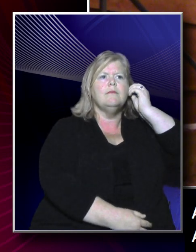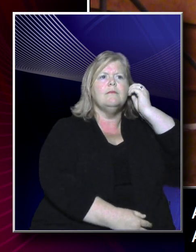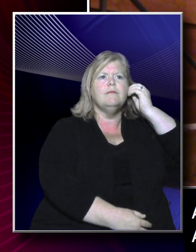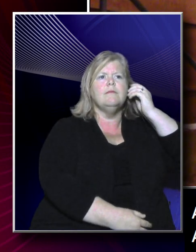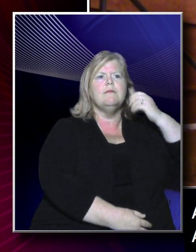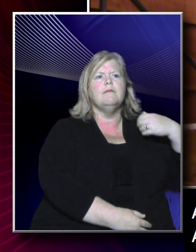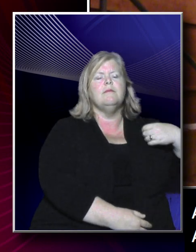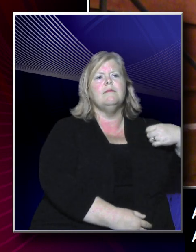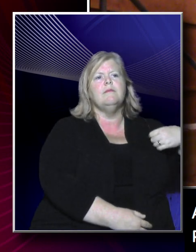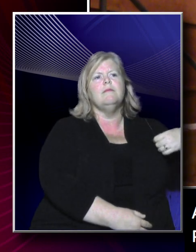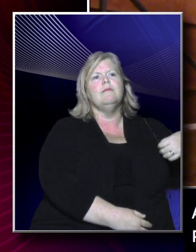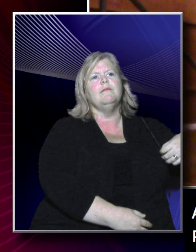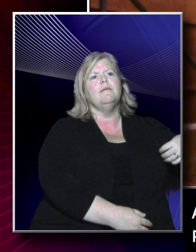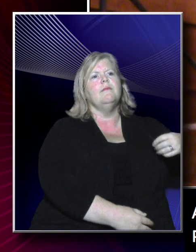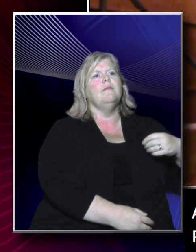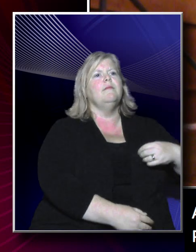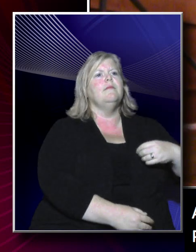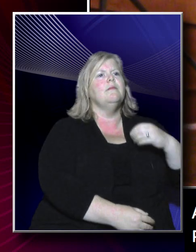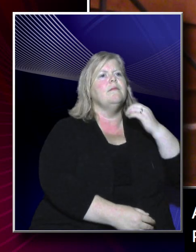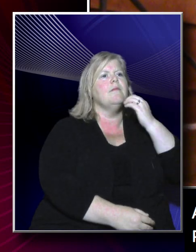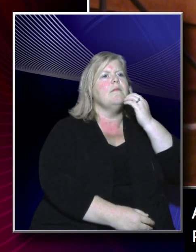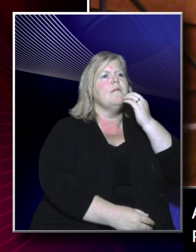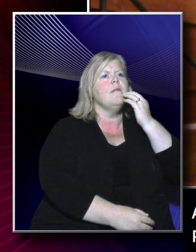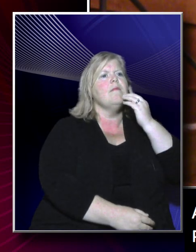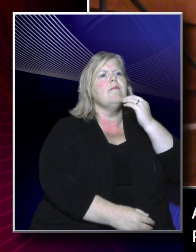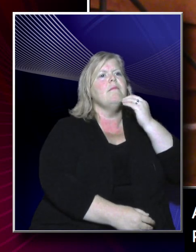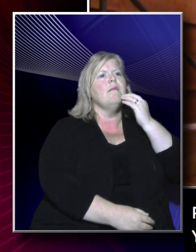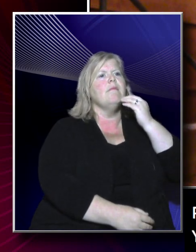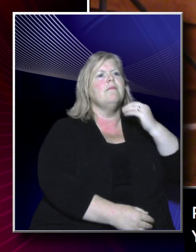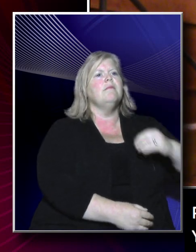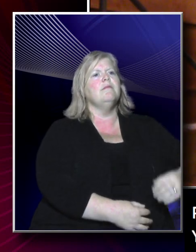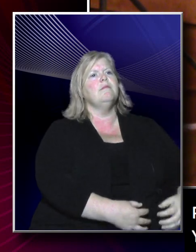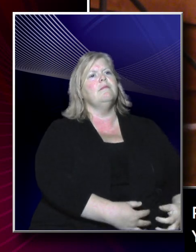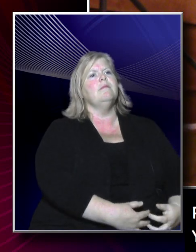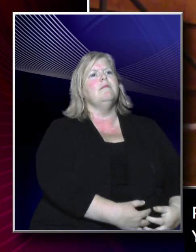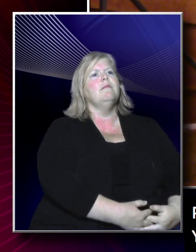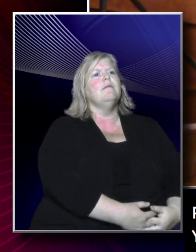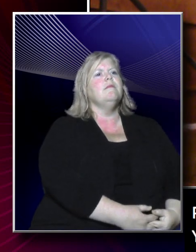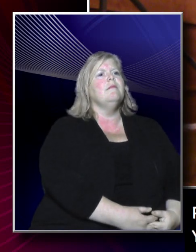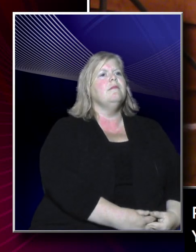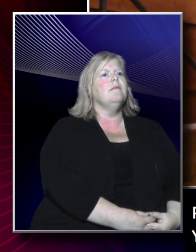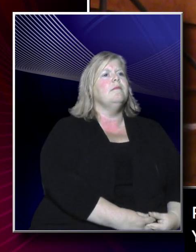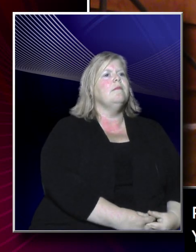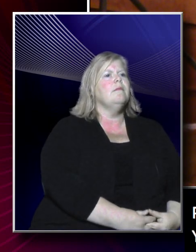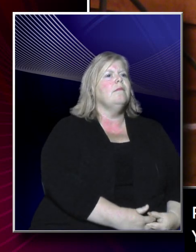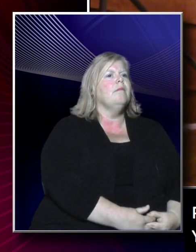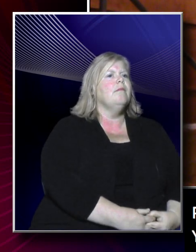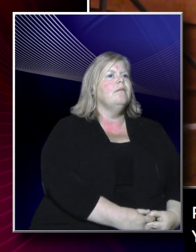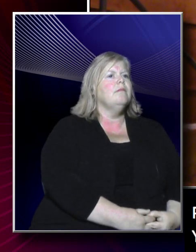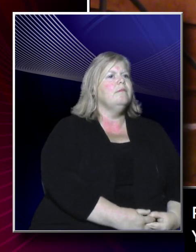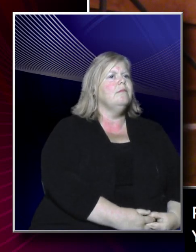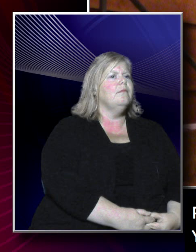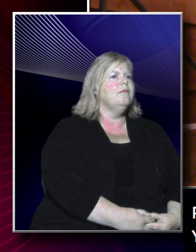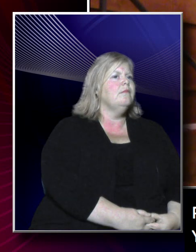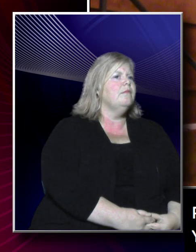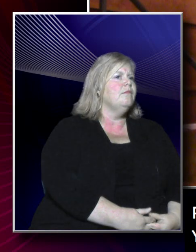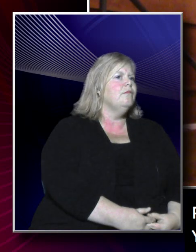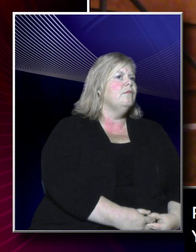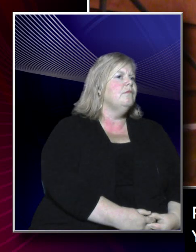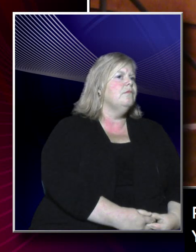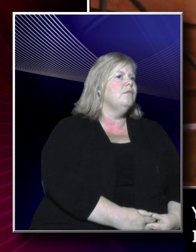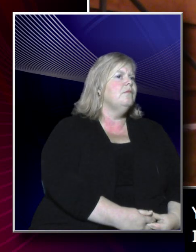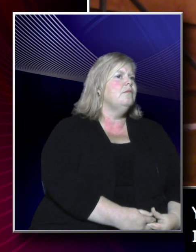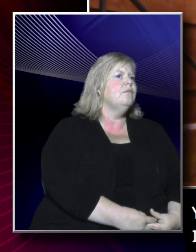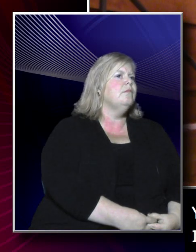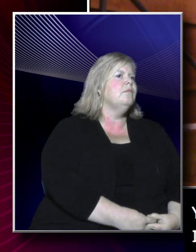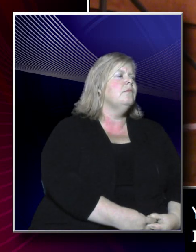the feasibility study. What I'd like you to keep in mind is that I am an alumni of ASDB. I was in the school since I was 4